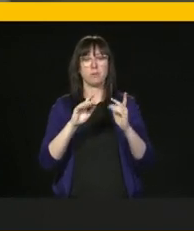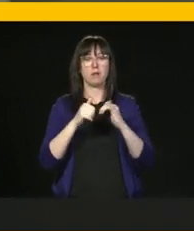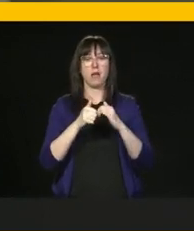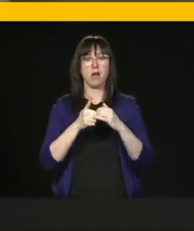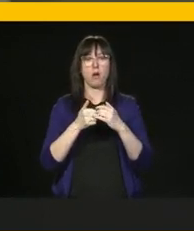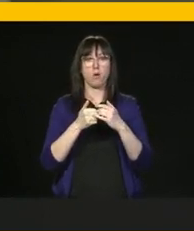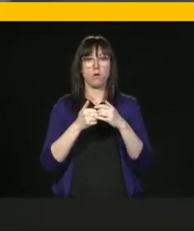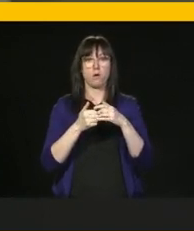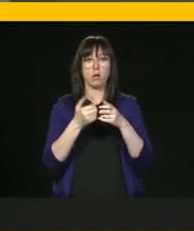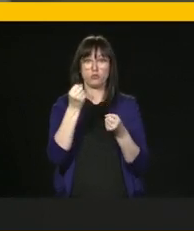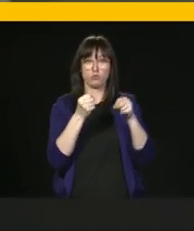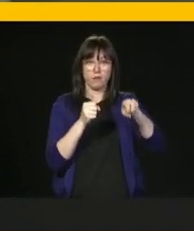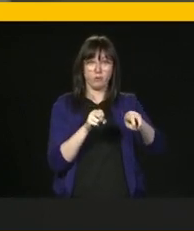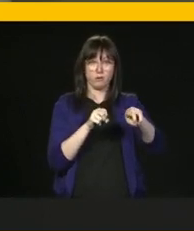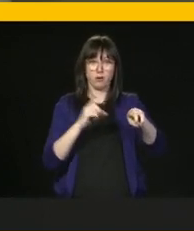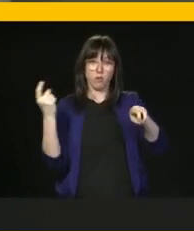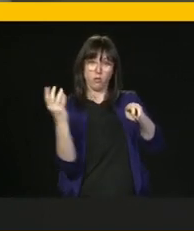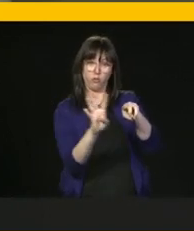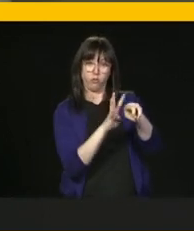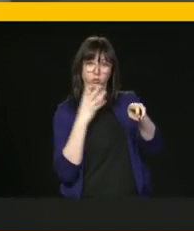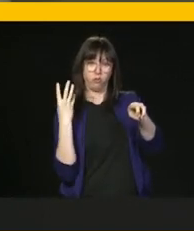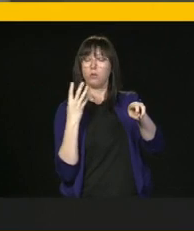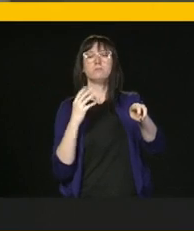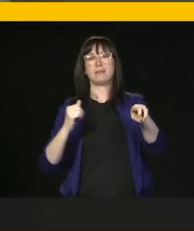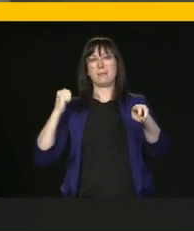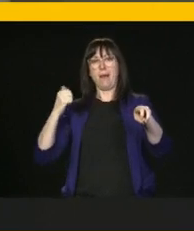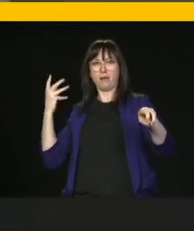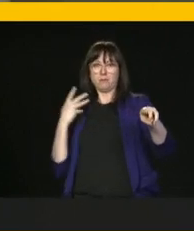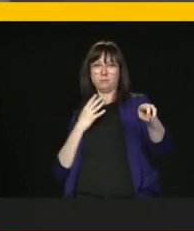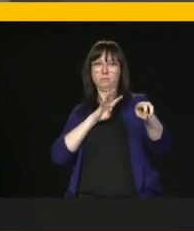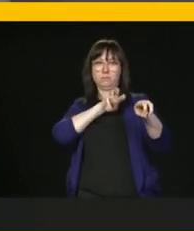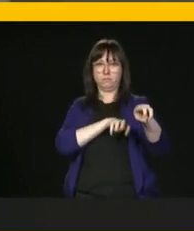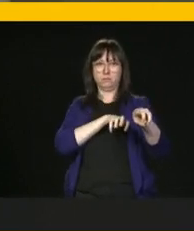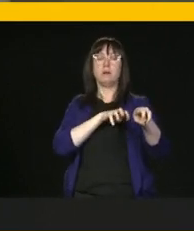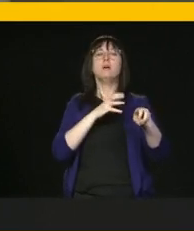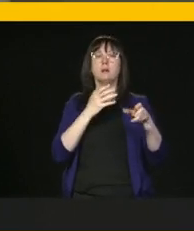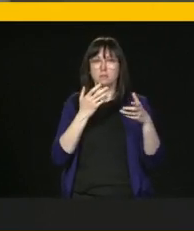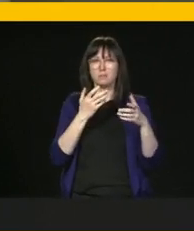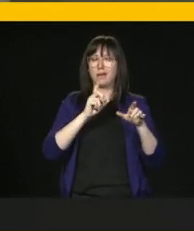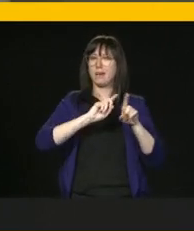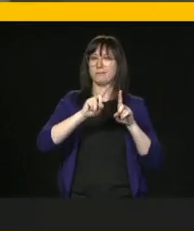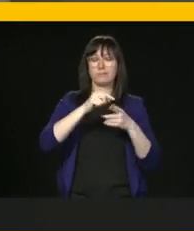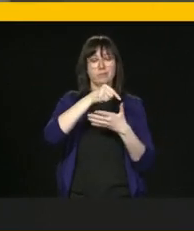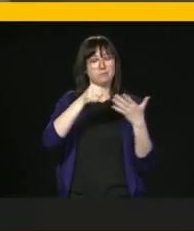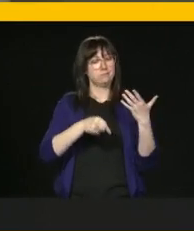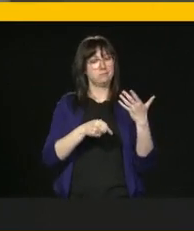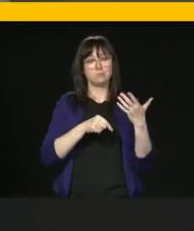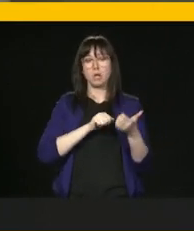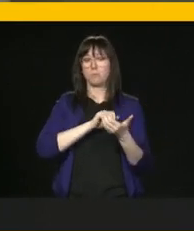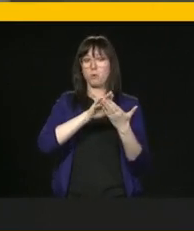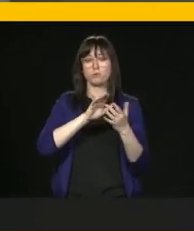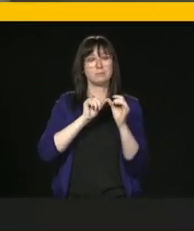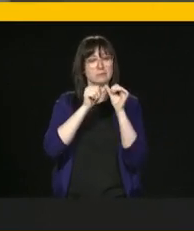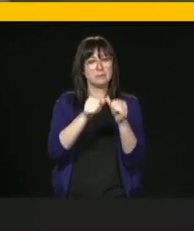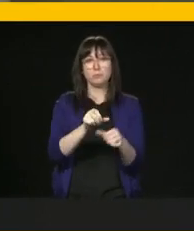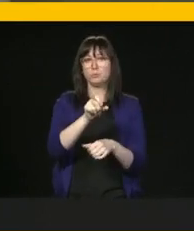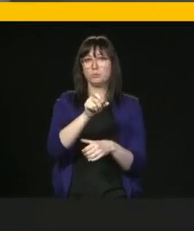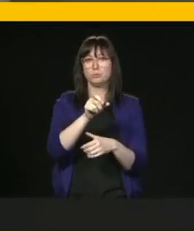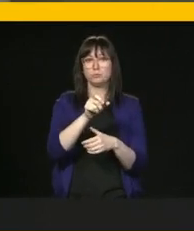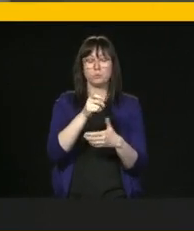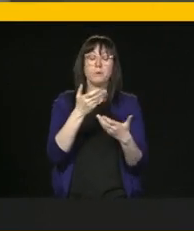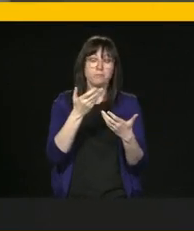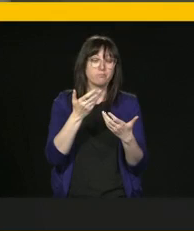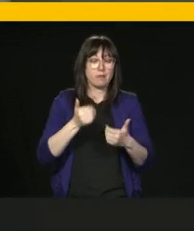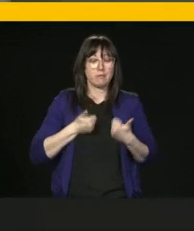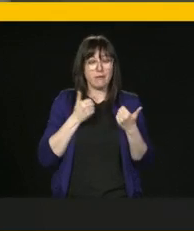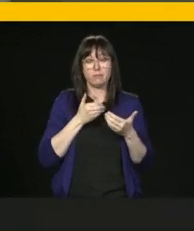is happening on public transit. Listen, there are some aspects of life that need to continue, and I appeal to all employers, regardless of